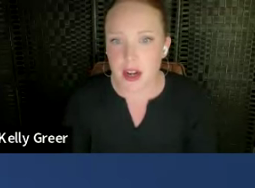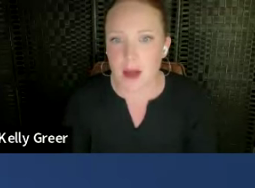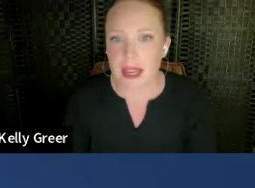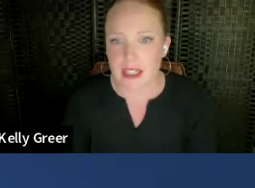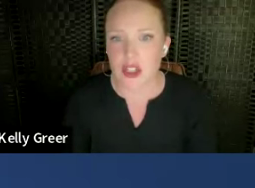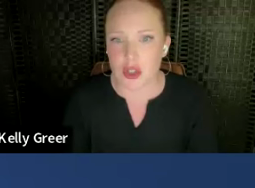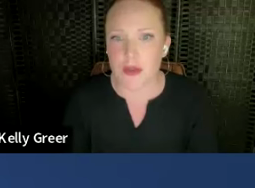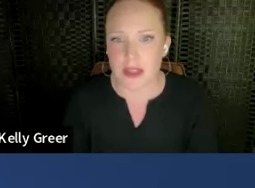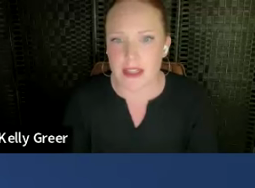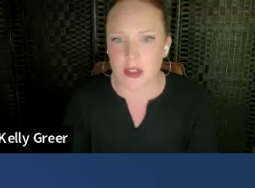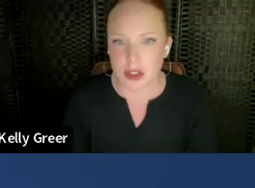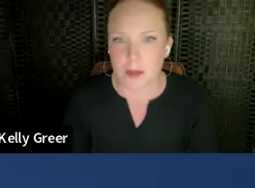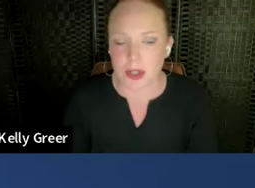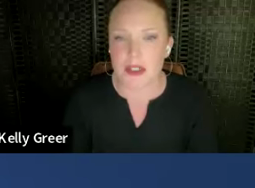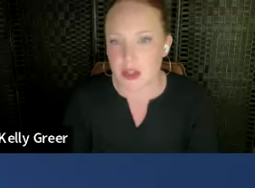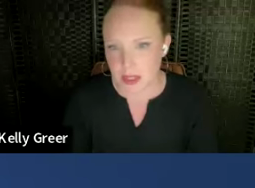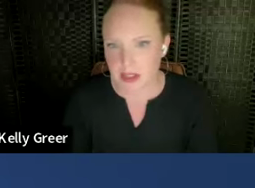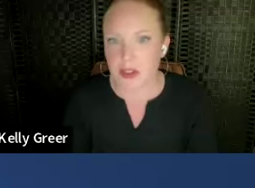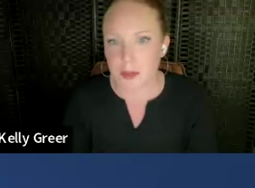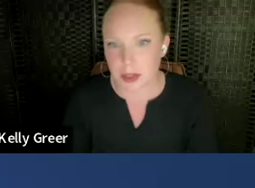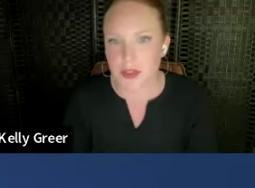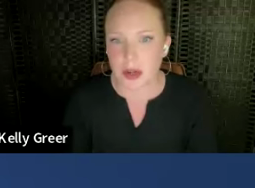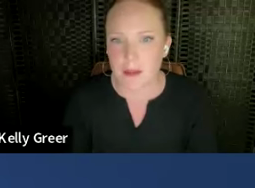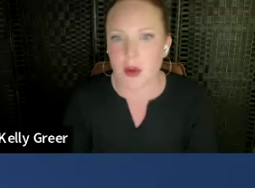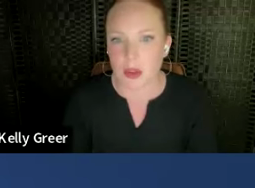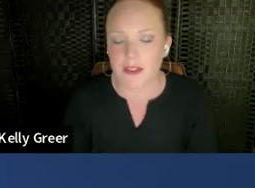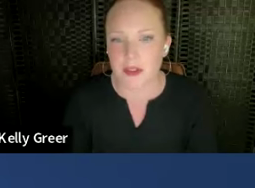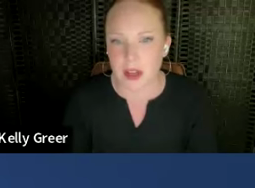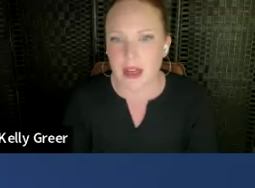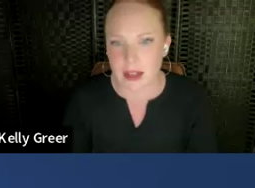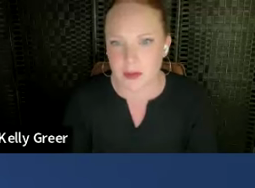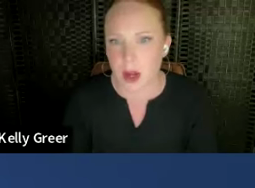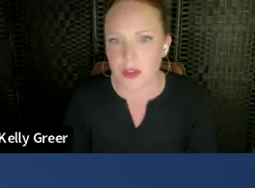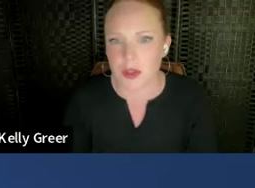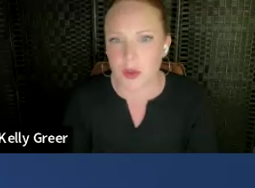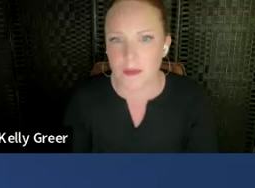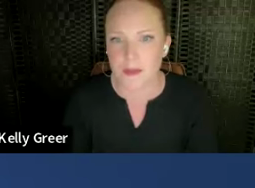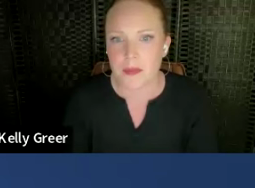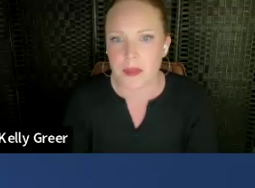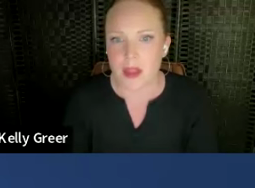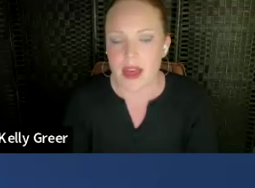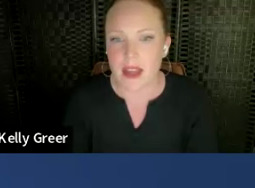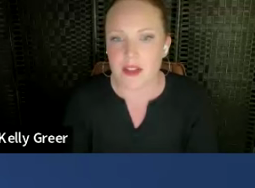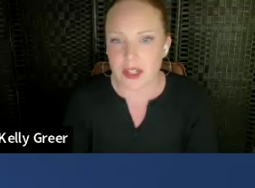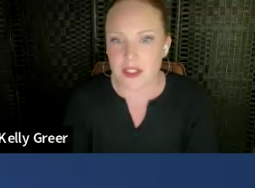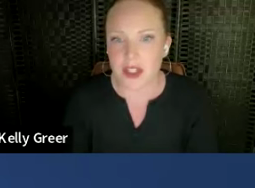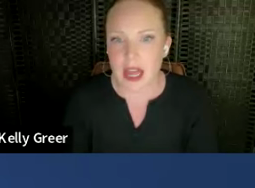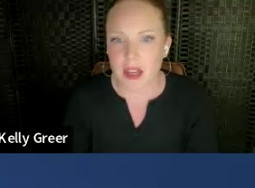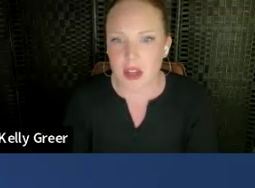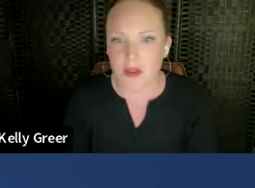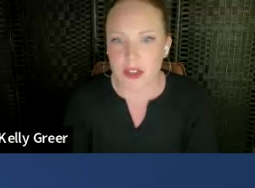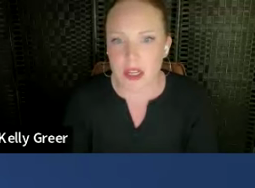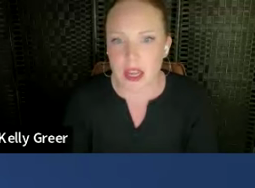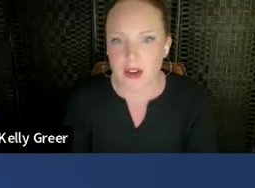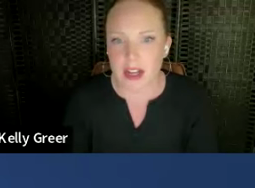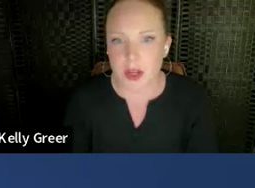programs there, and I did use ASL interpreters. I used ASL interpreters growing up my whole life as well with school. Then I transferred